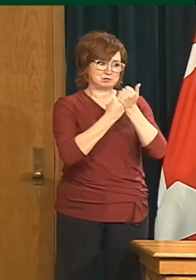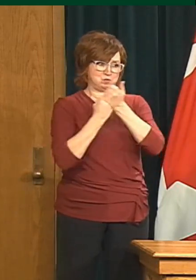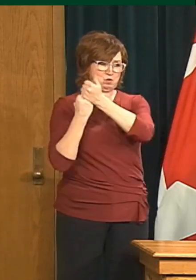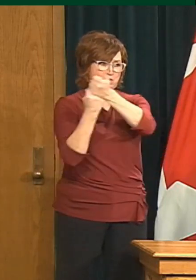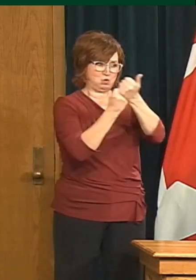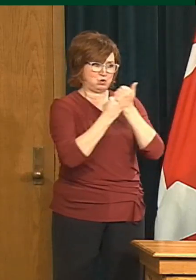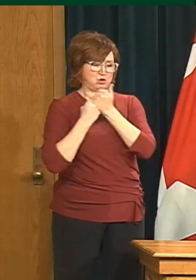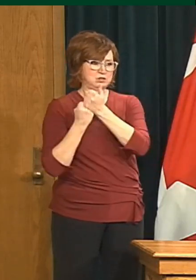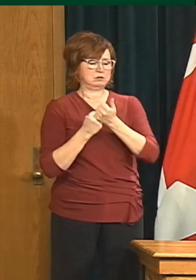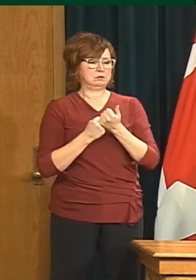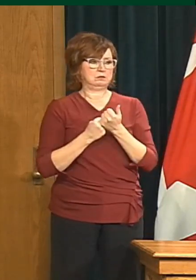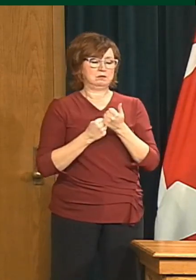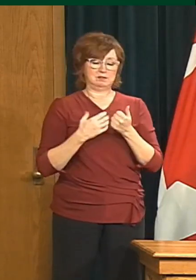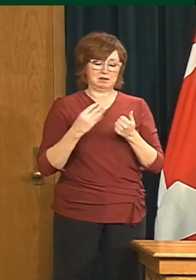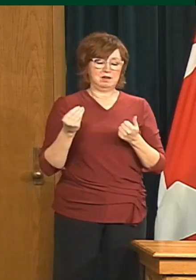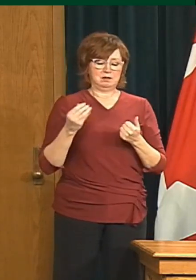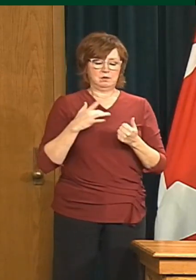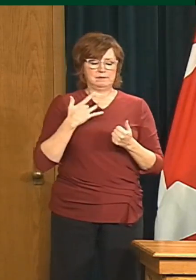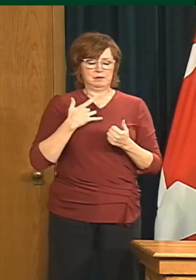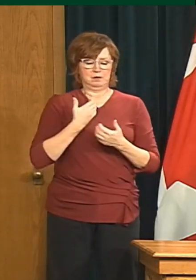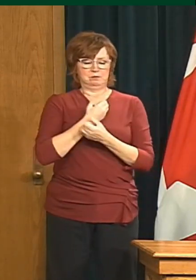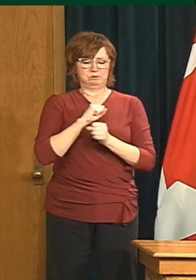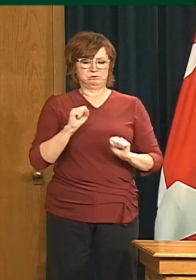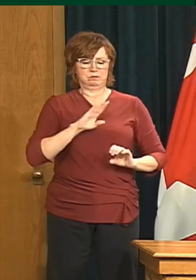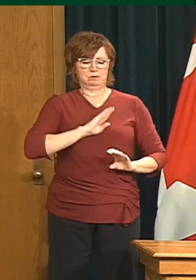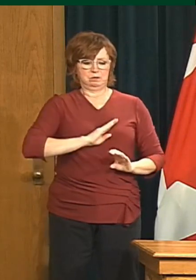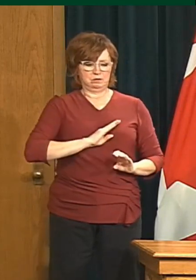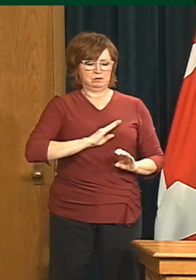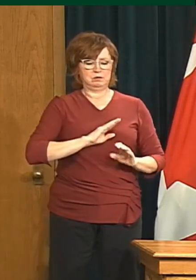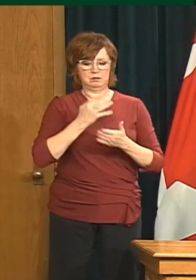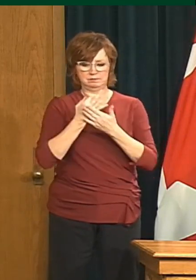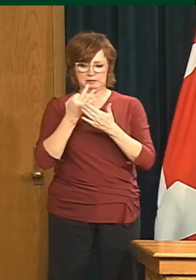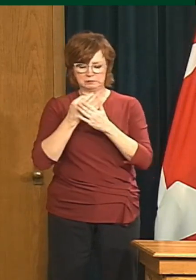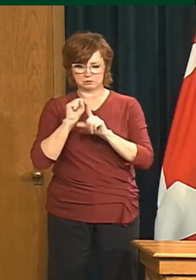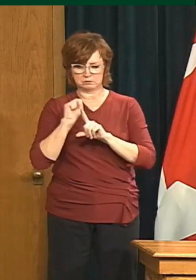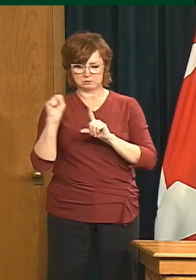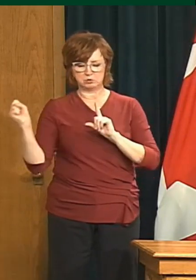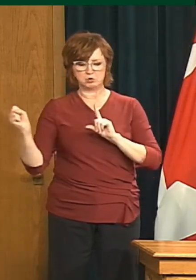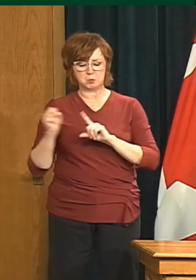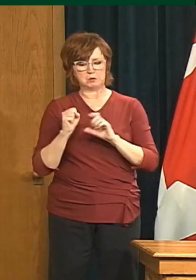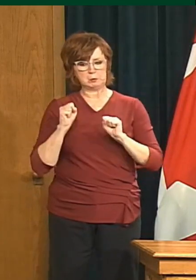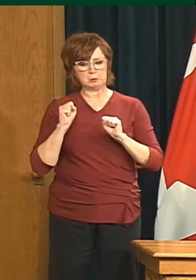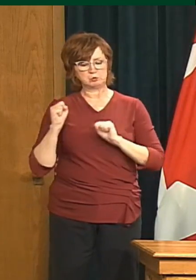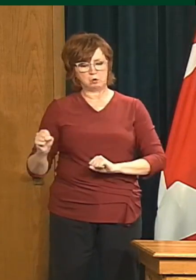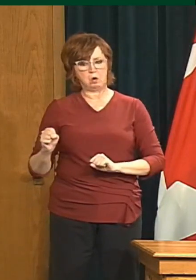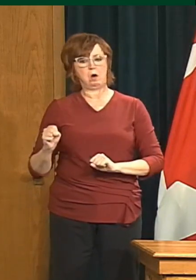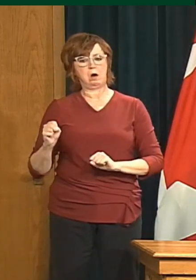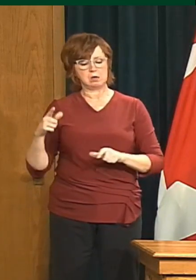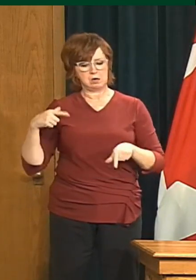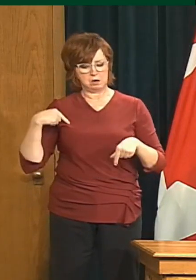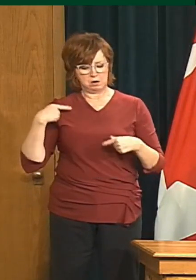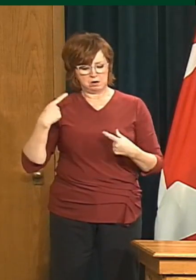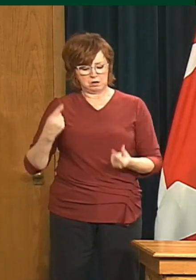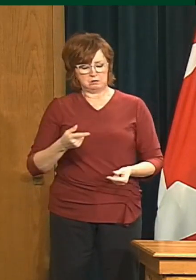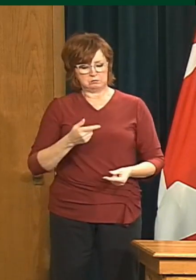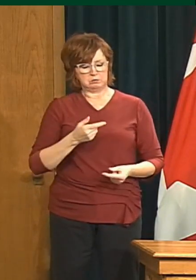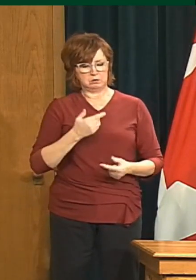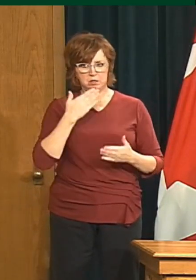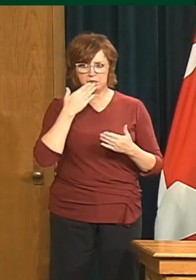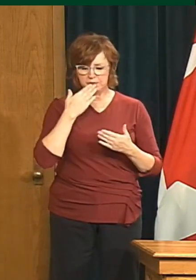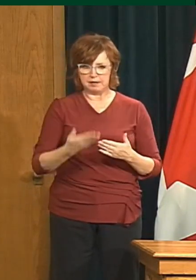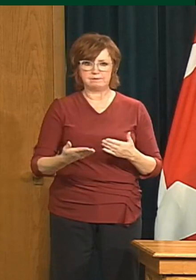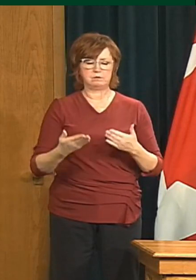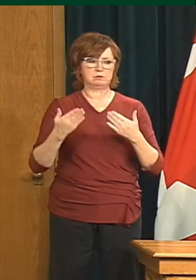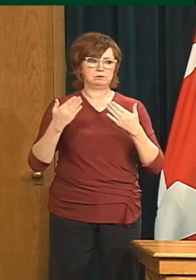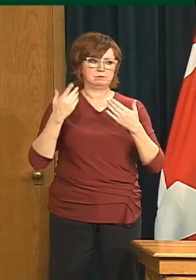into this financially. We are well poised to have the opportunity to be able to invest in the recovery. We have, for